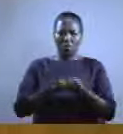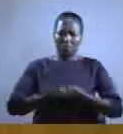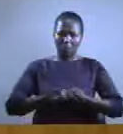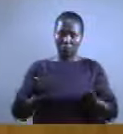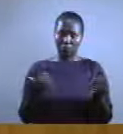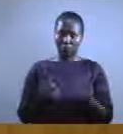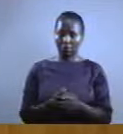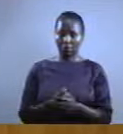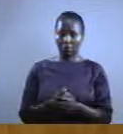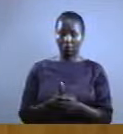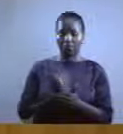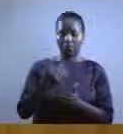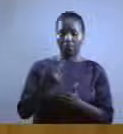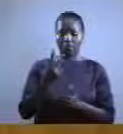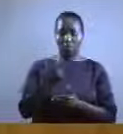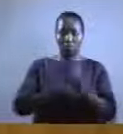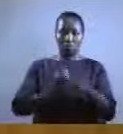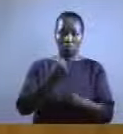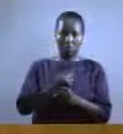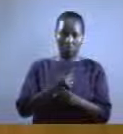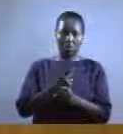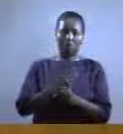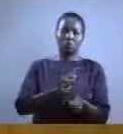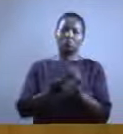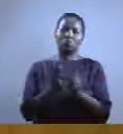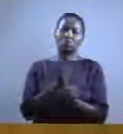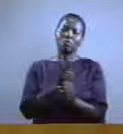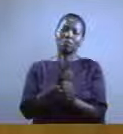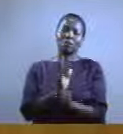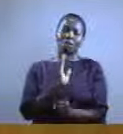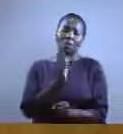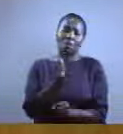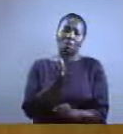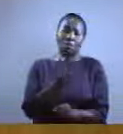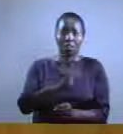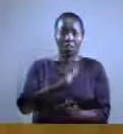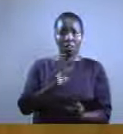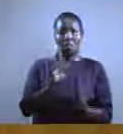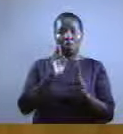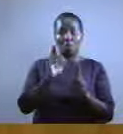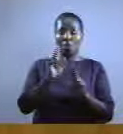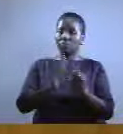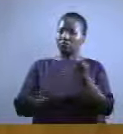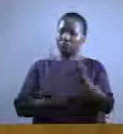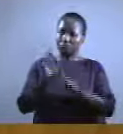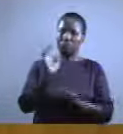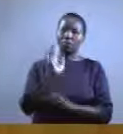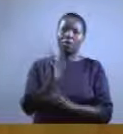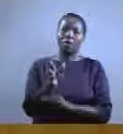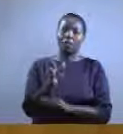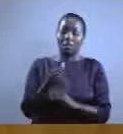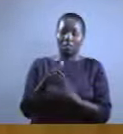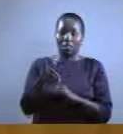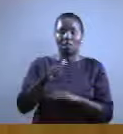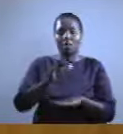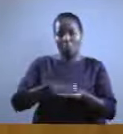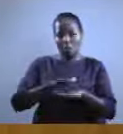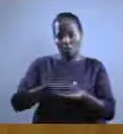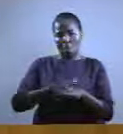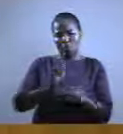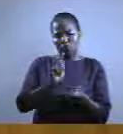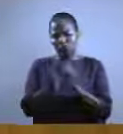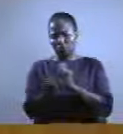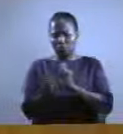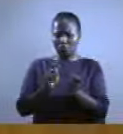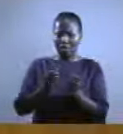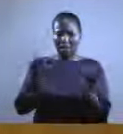reviewed after 2 years. Let's hope it's a success, and then we shall see the strengthening of measures introduced at such time.